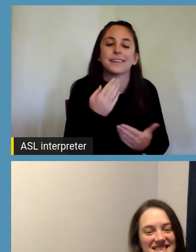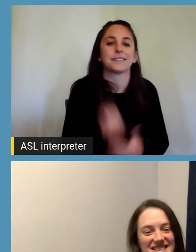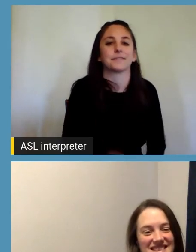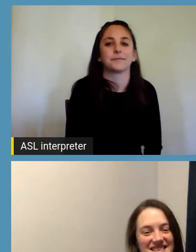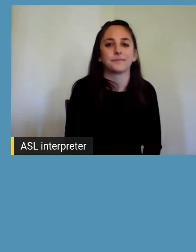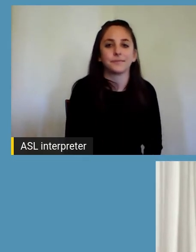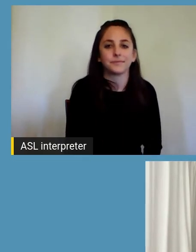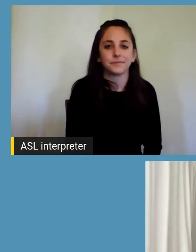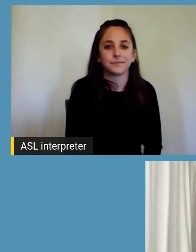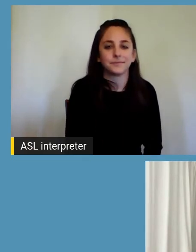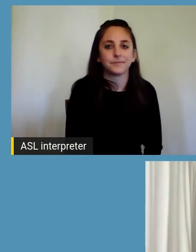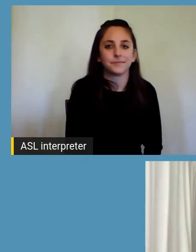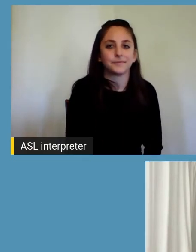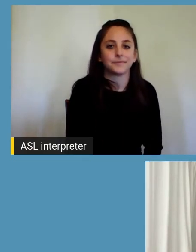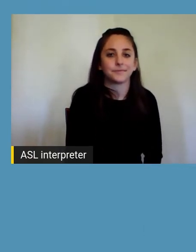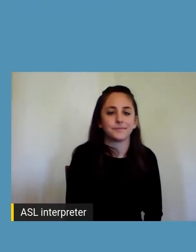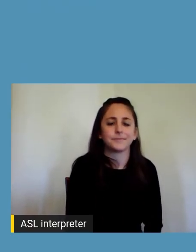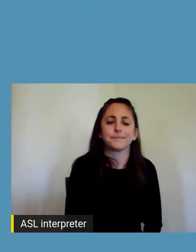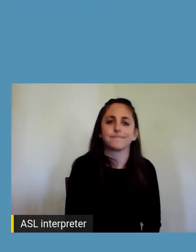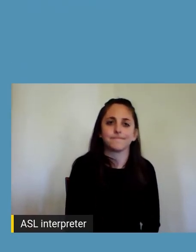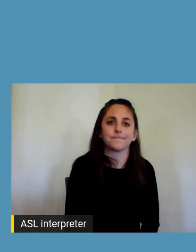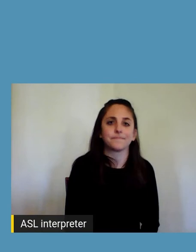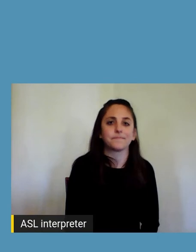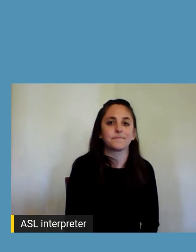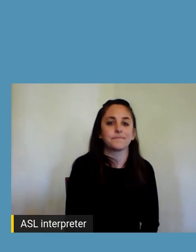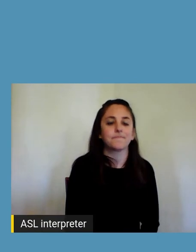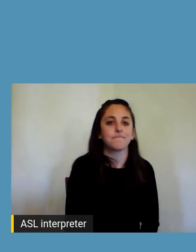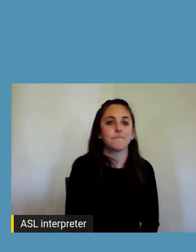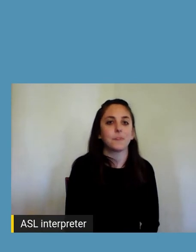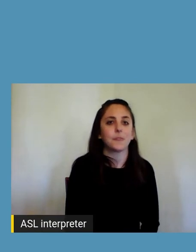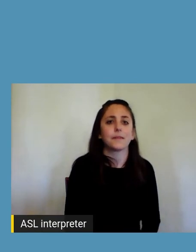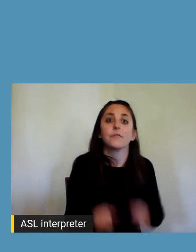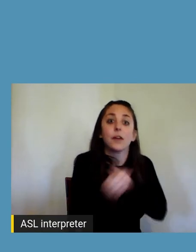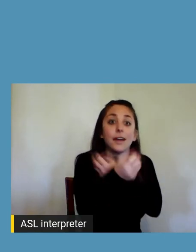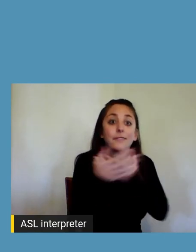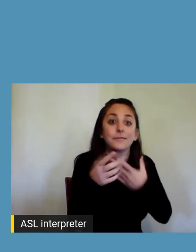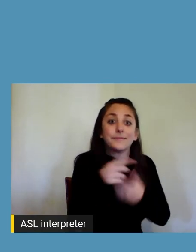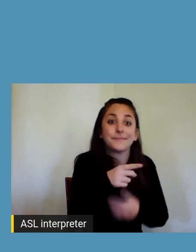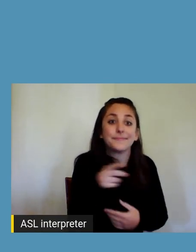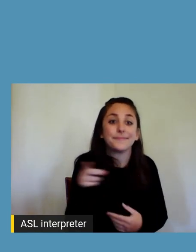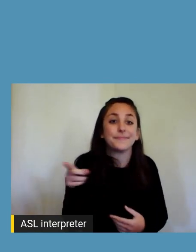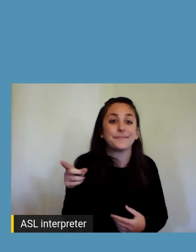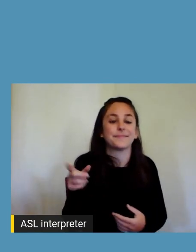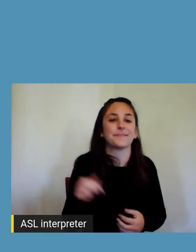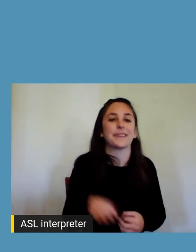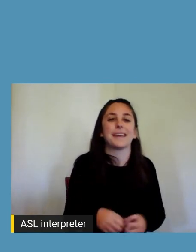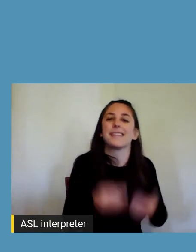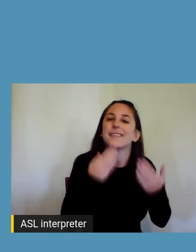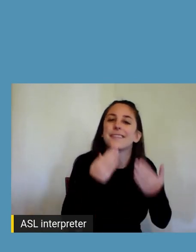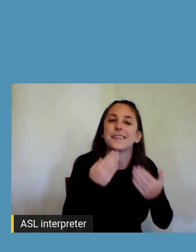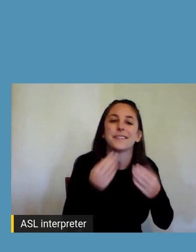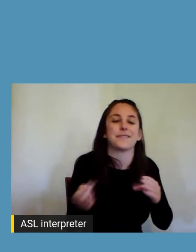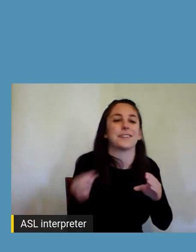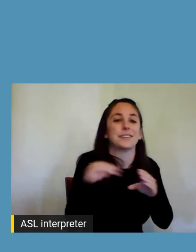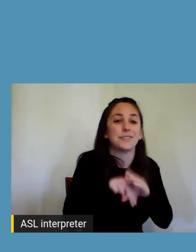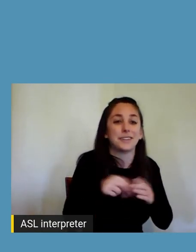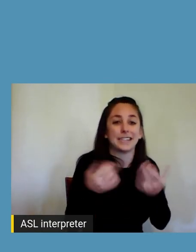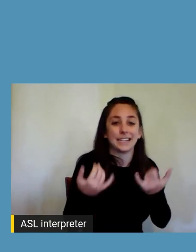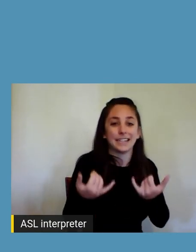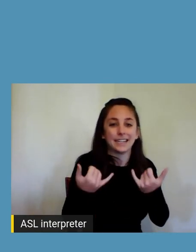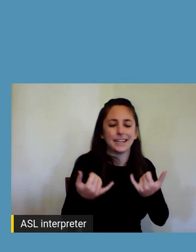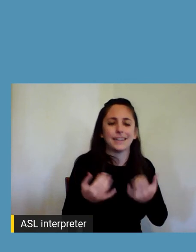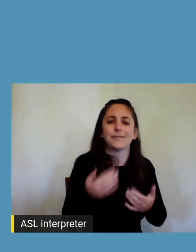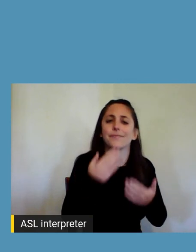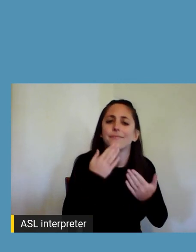us. Absolutely. And for everyone out there, thank you for attending today's program. And once again, thank you to